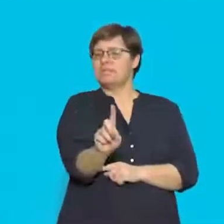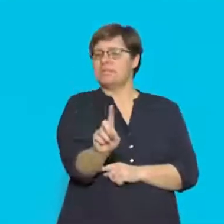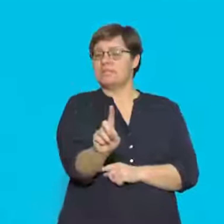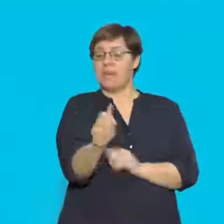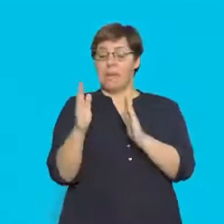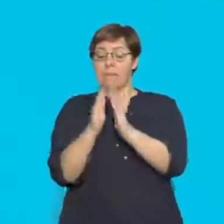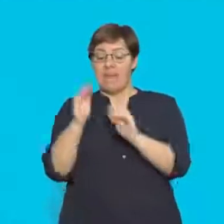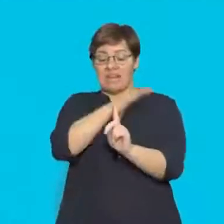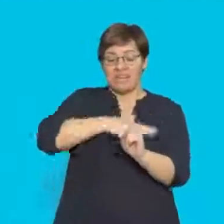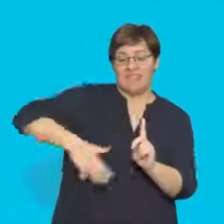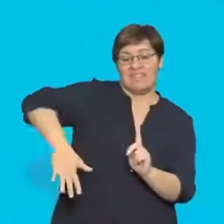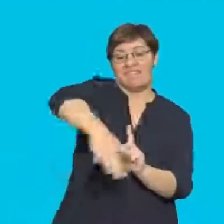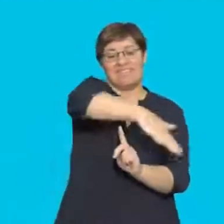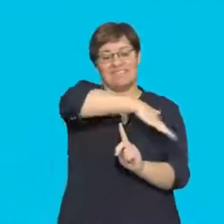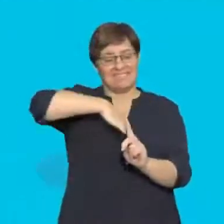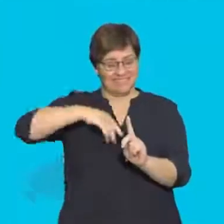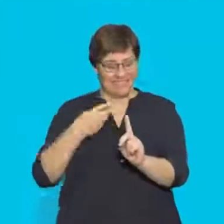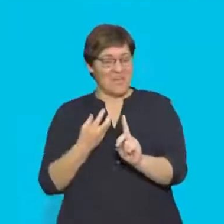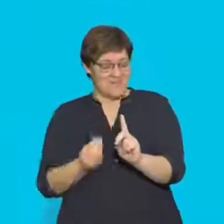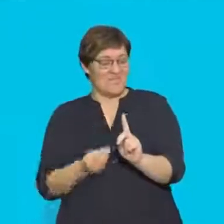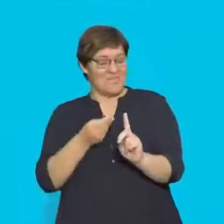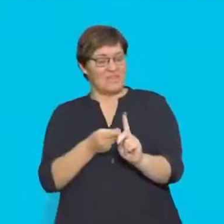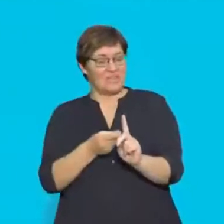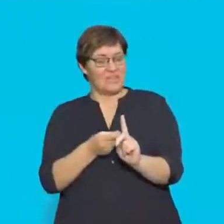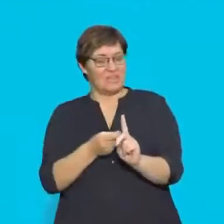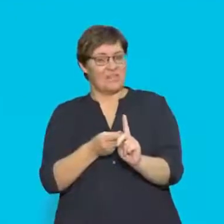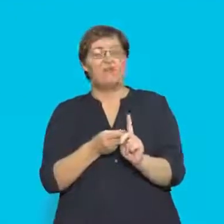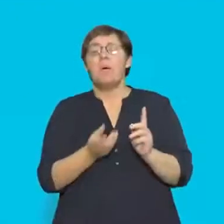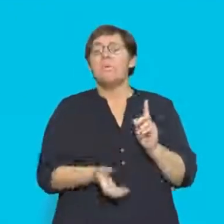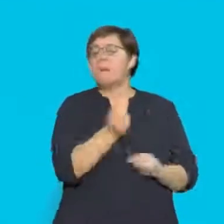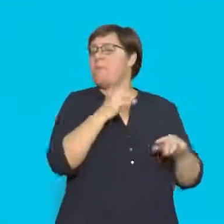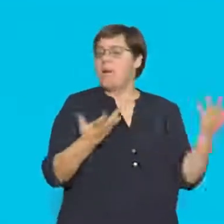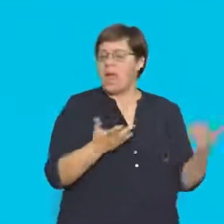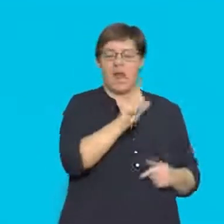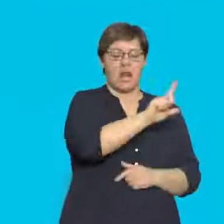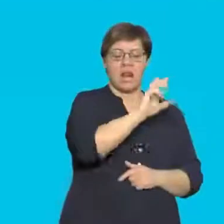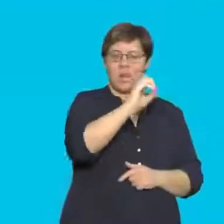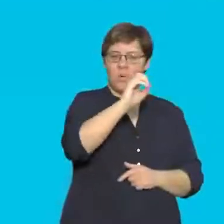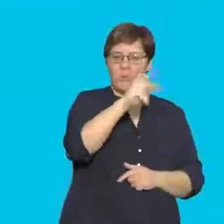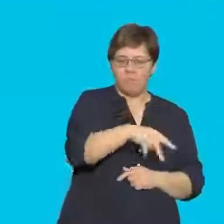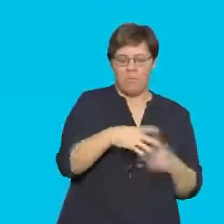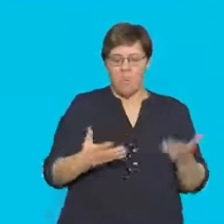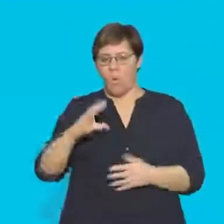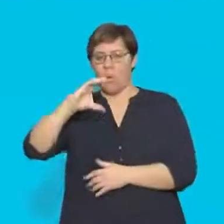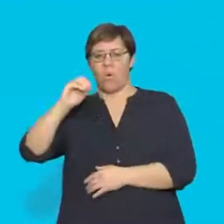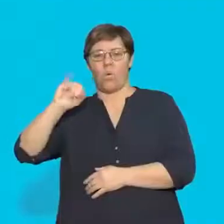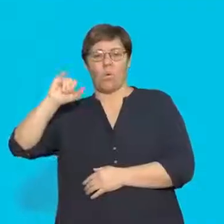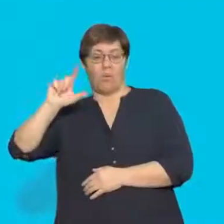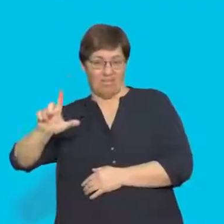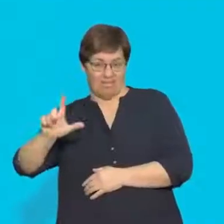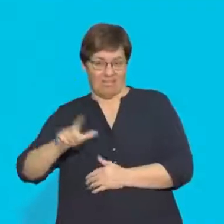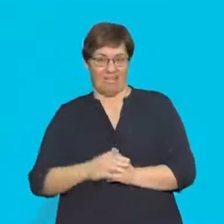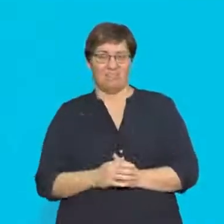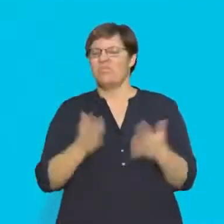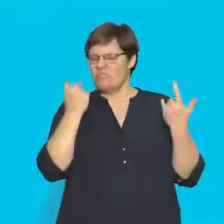magnetic field that you find around a loop or a coil. So let's go and have a look at what we're going to